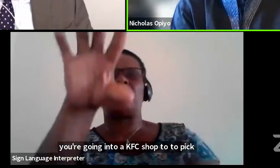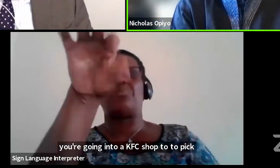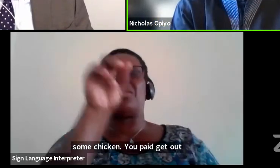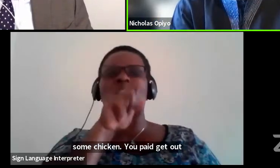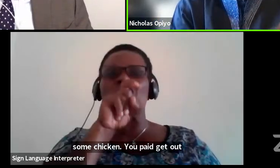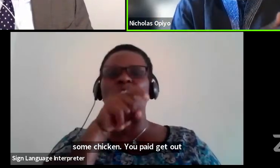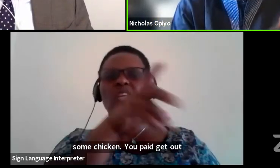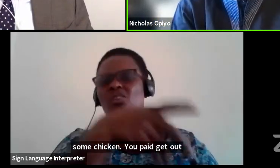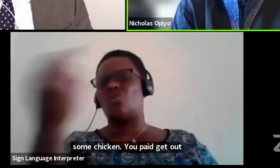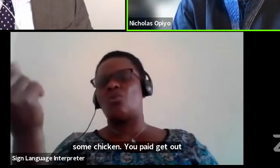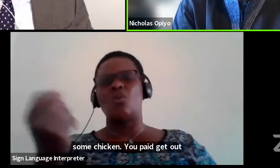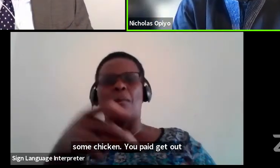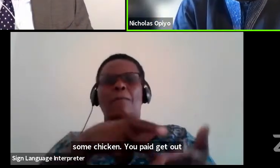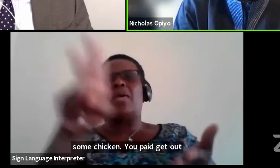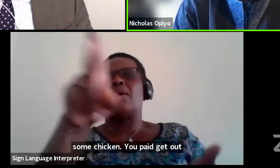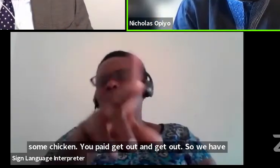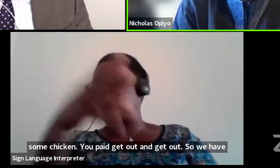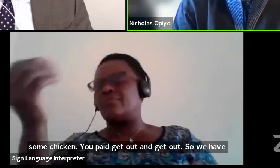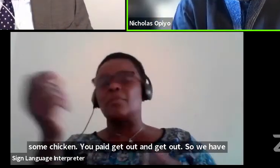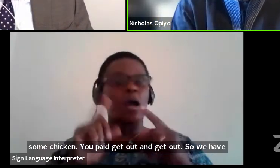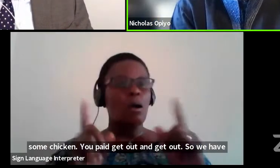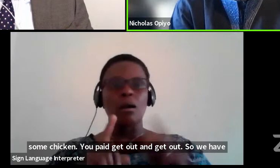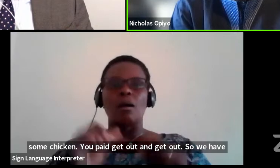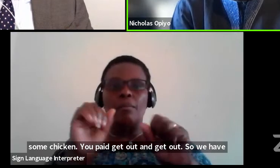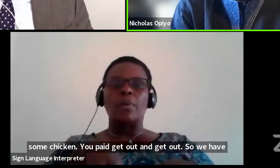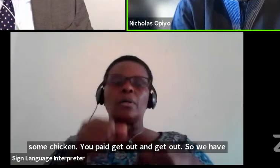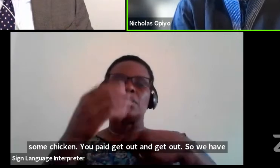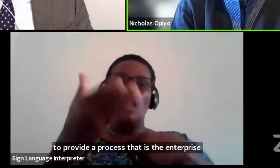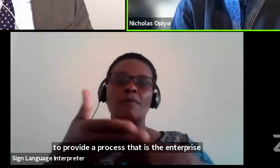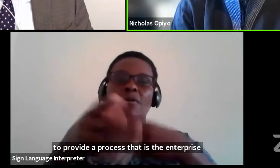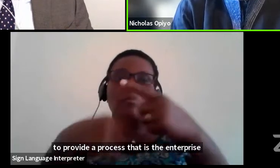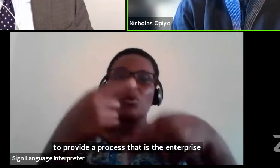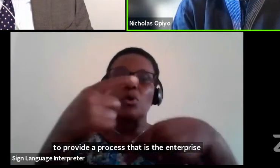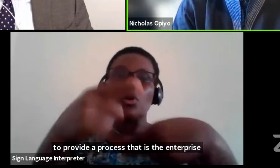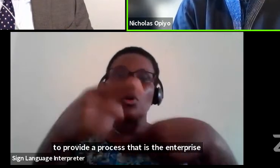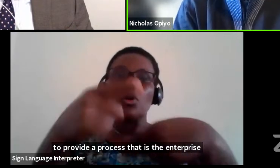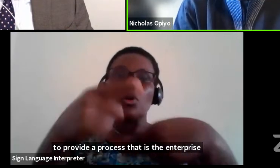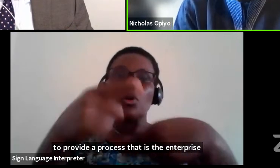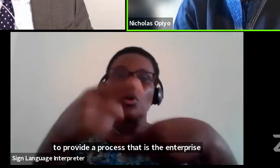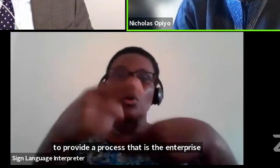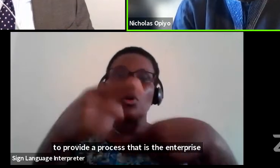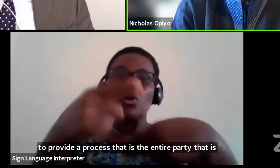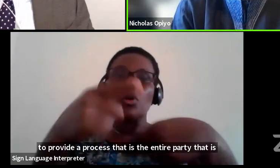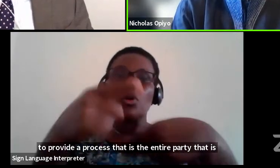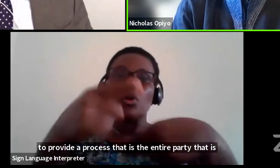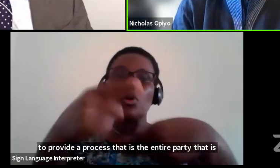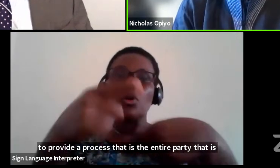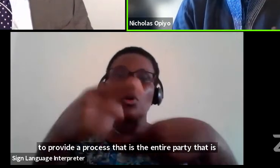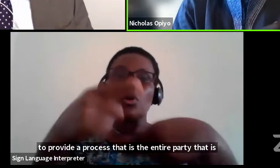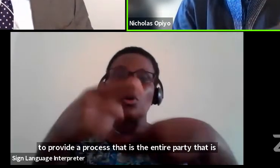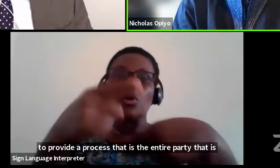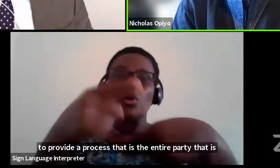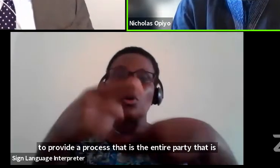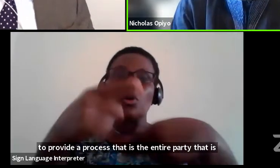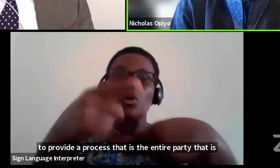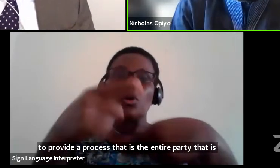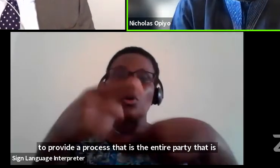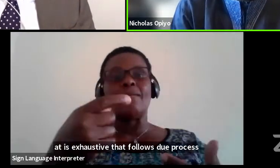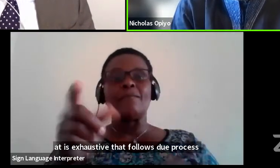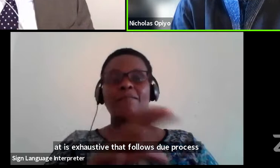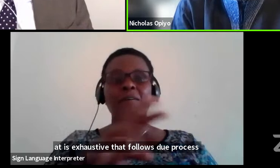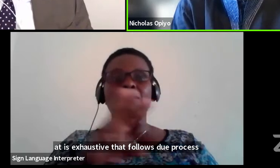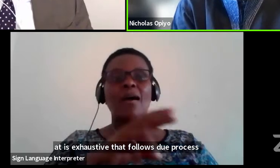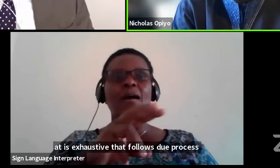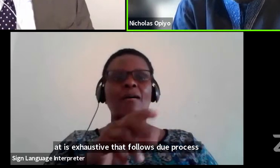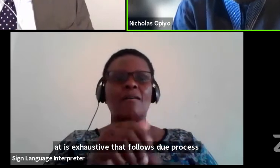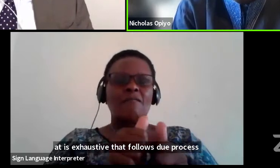to provide a process that is inter-party, that is exhaustive, that follows due process, allows